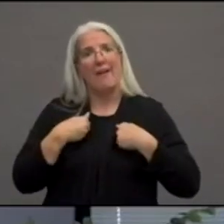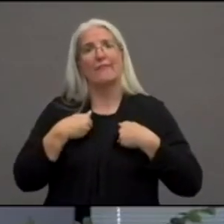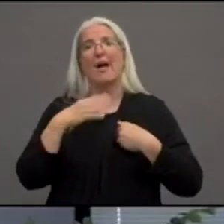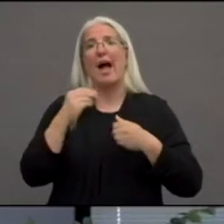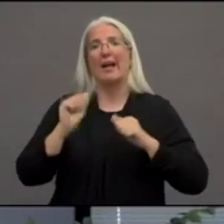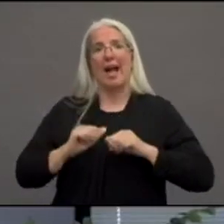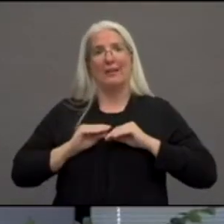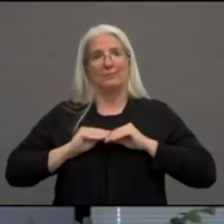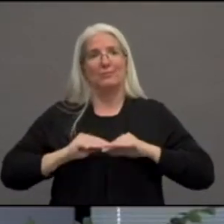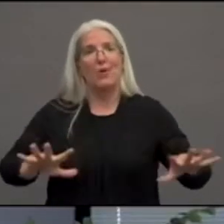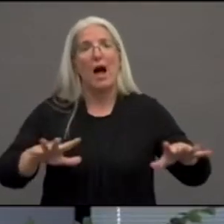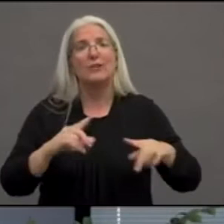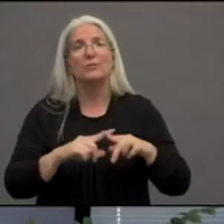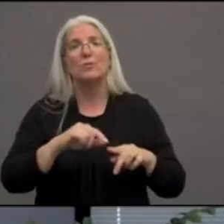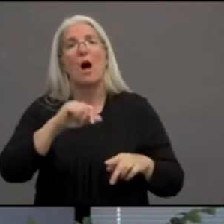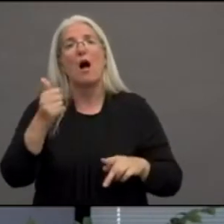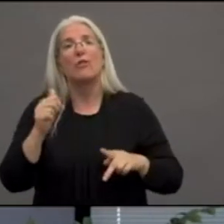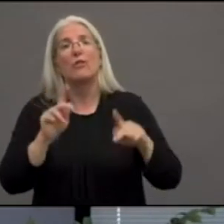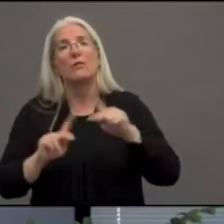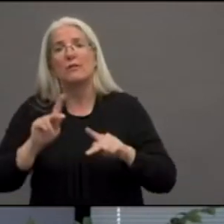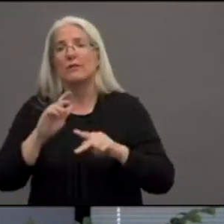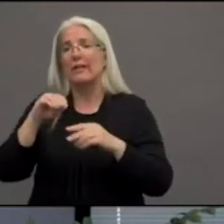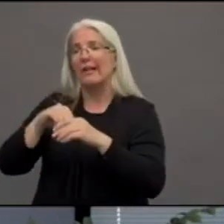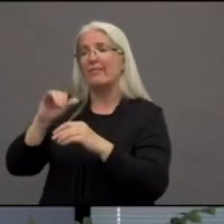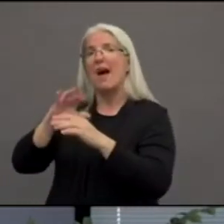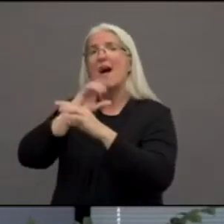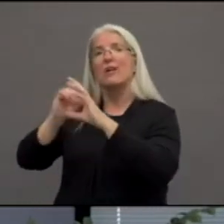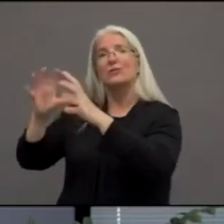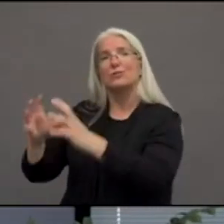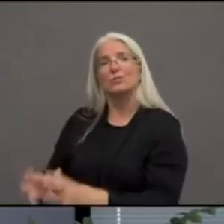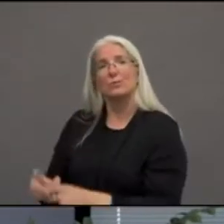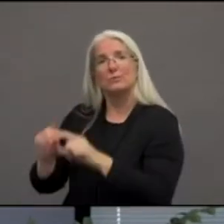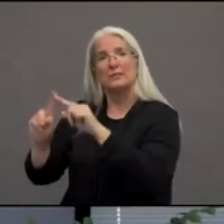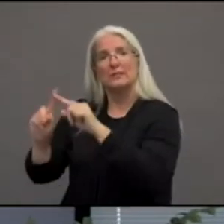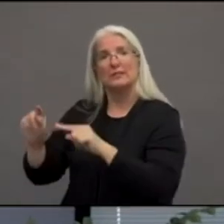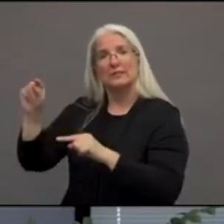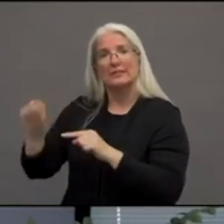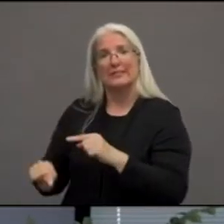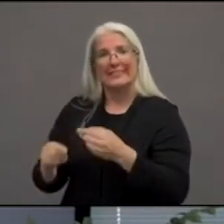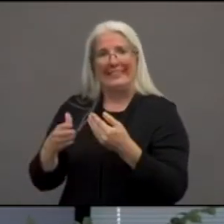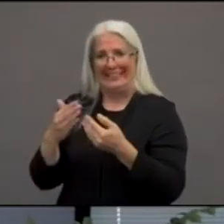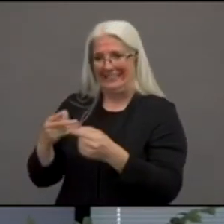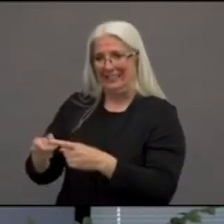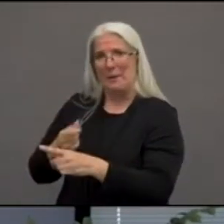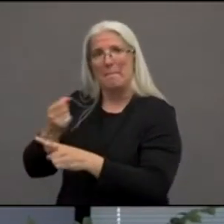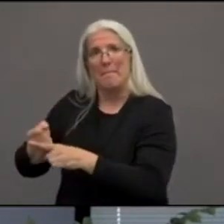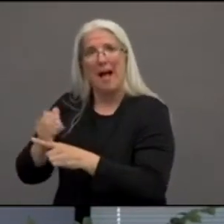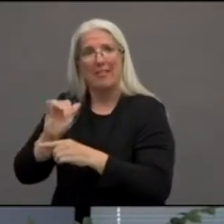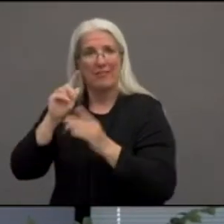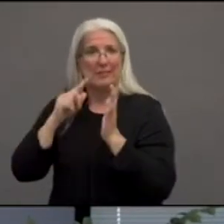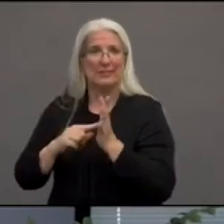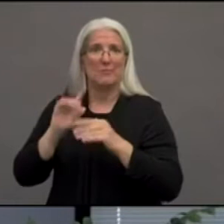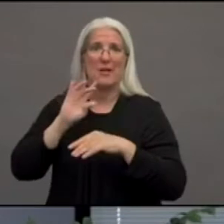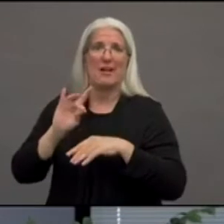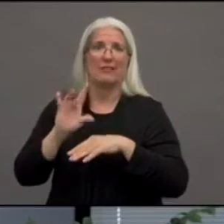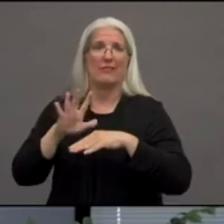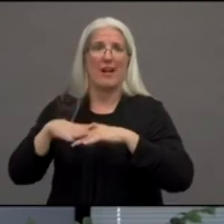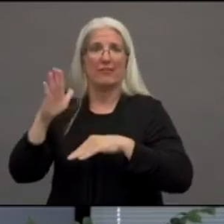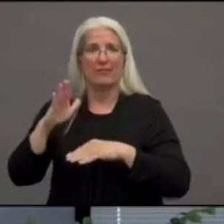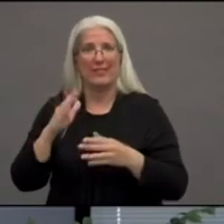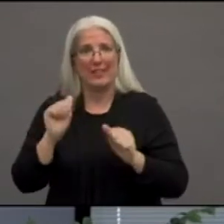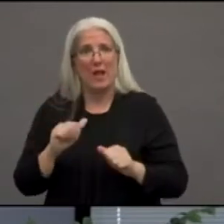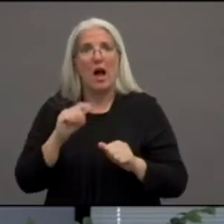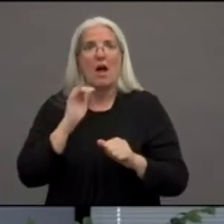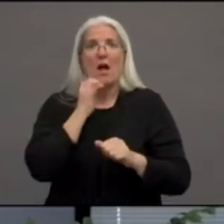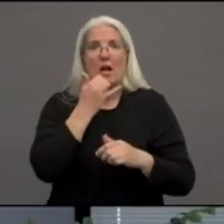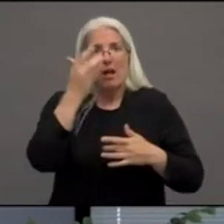these age groups who are not equipped. You know, they're more likely to pass away from the virus. So this